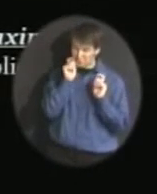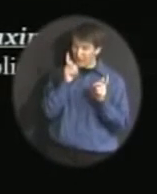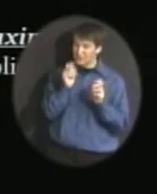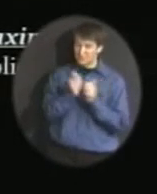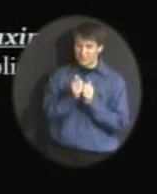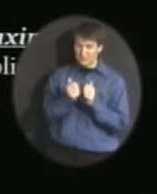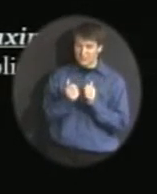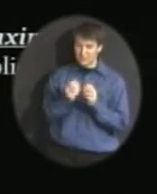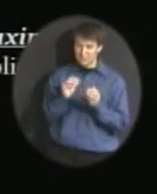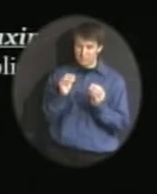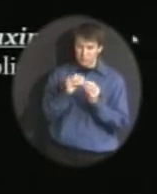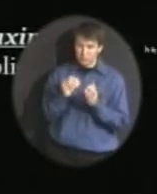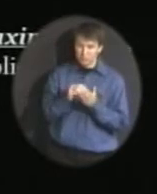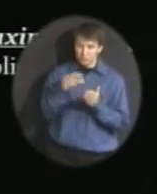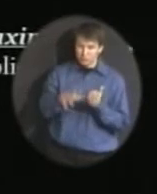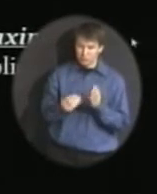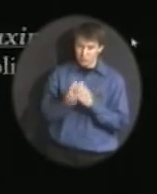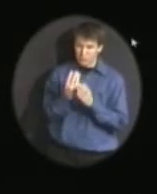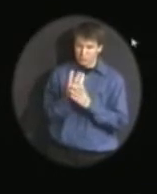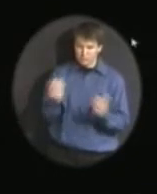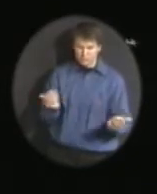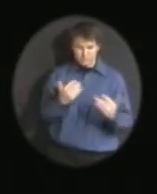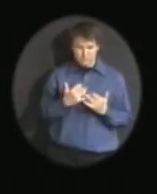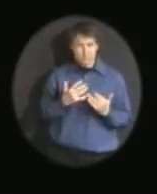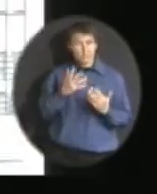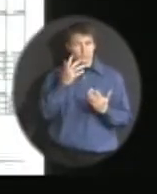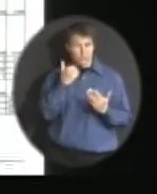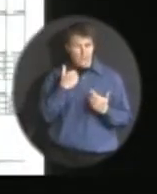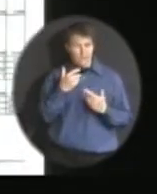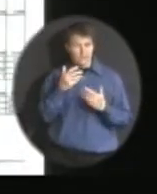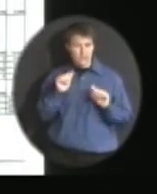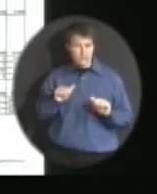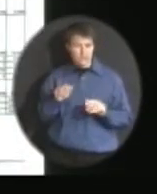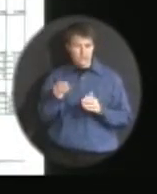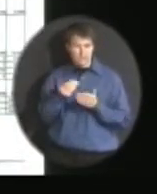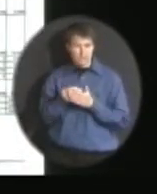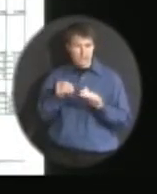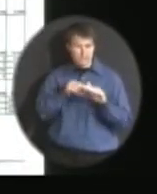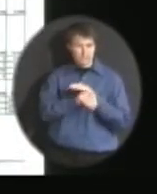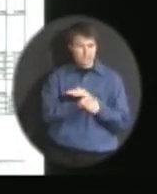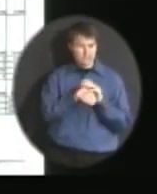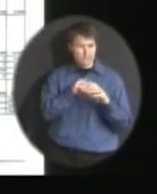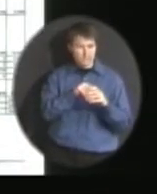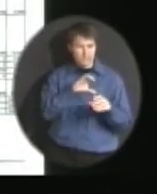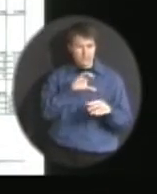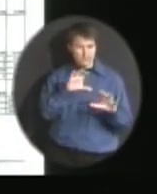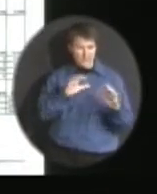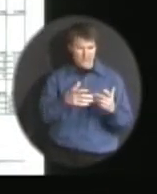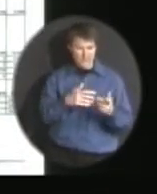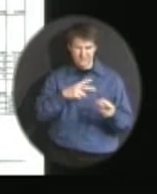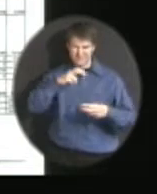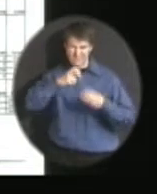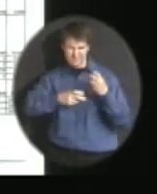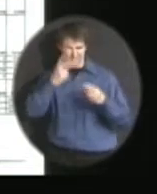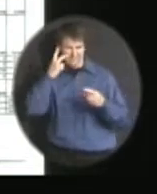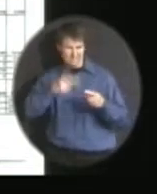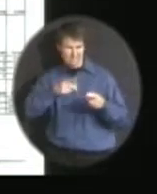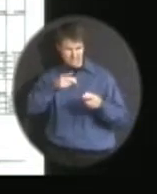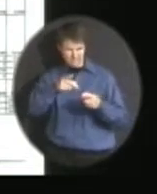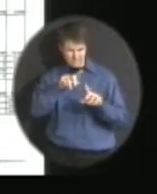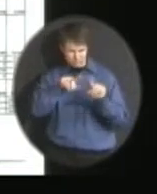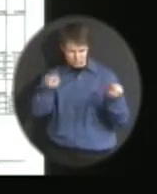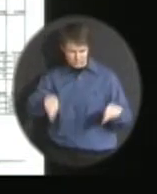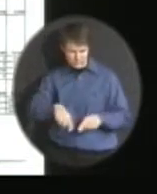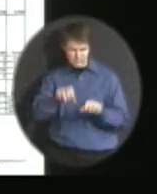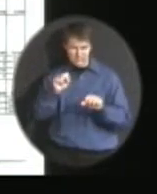revenue, we have the ability to put that in classrooms. This is hard to see on the screen, but I'm sure you have it in your packet. This